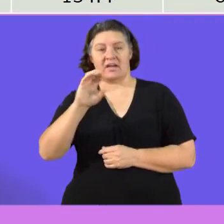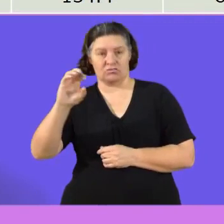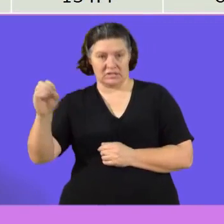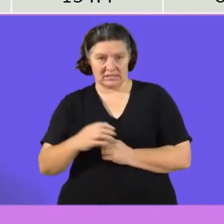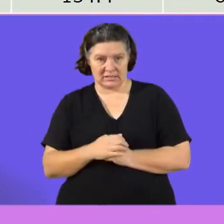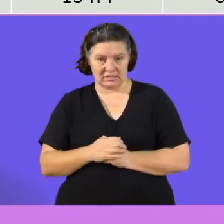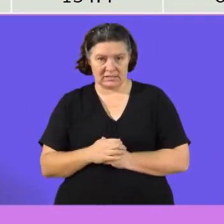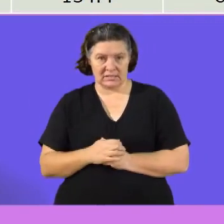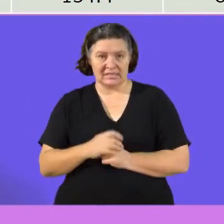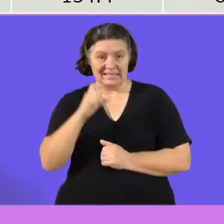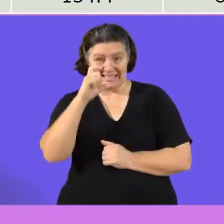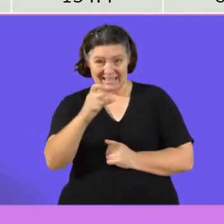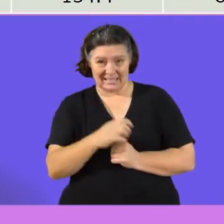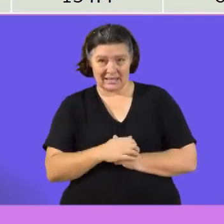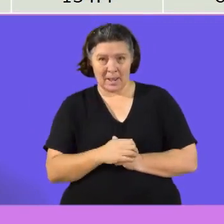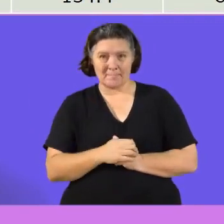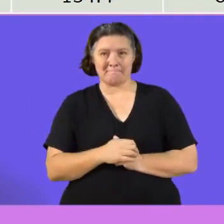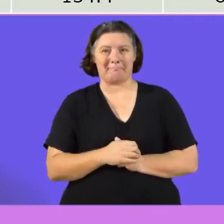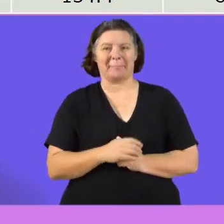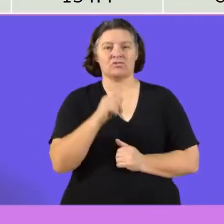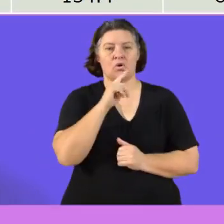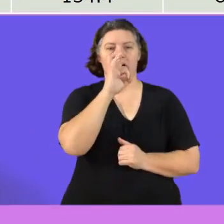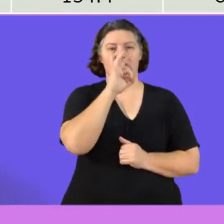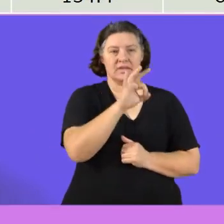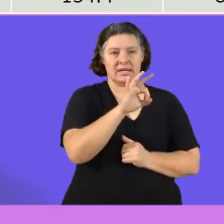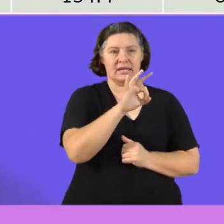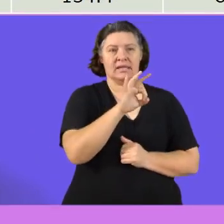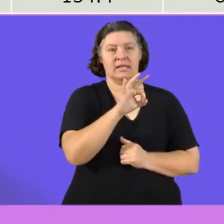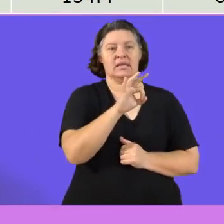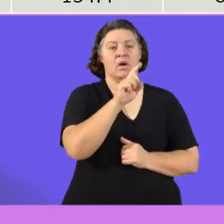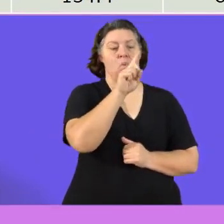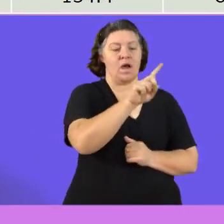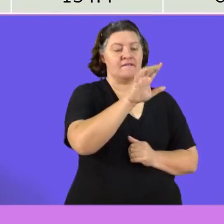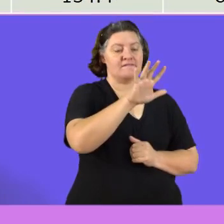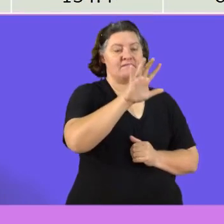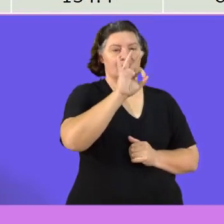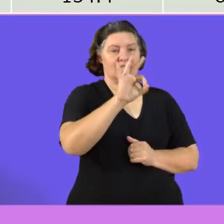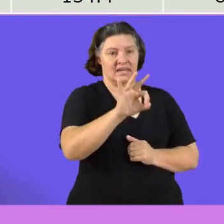3,153,500. Remember now that is cents. So equals, and I'm going to write here,